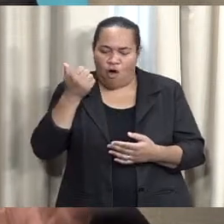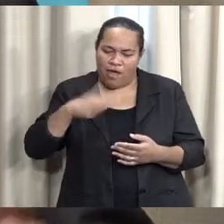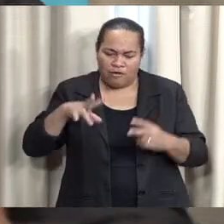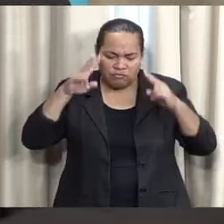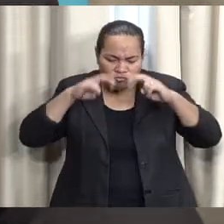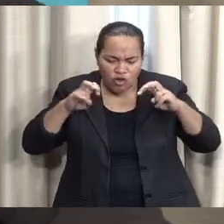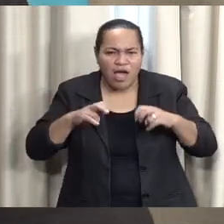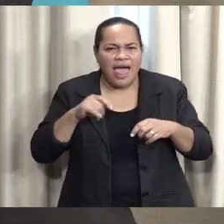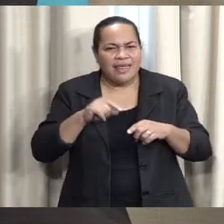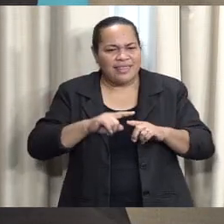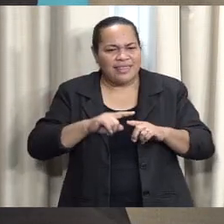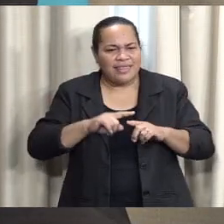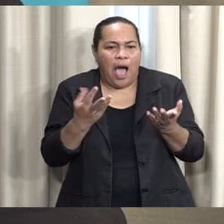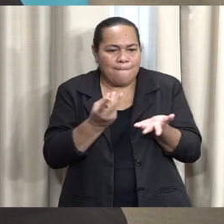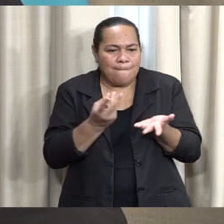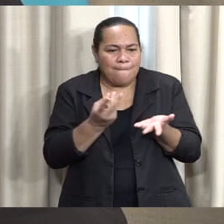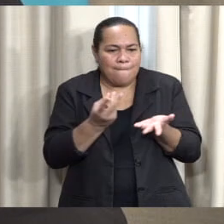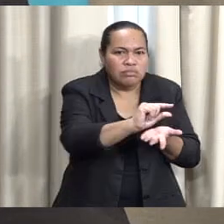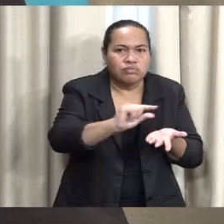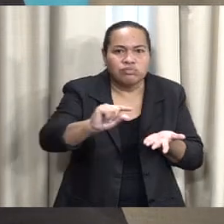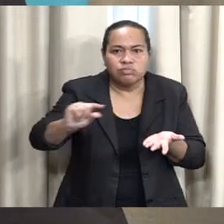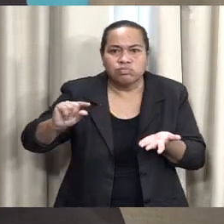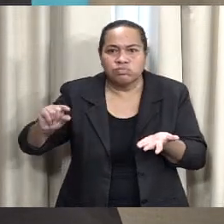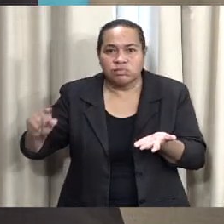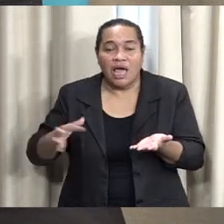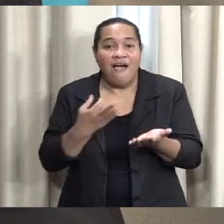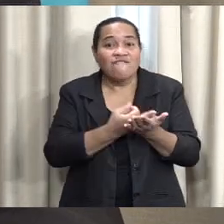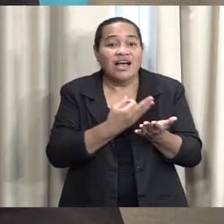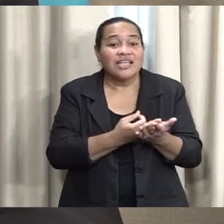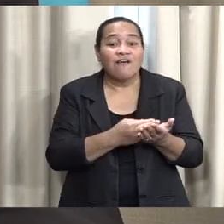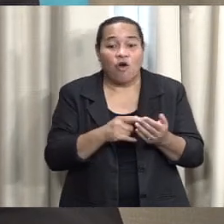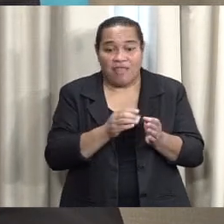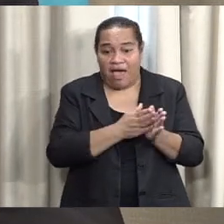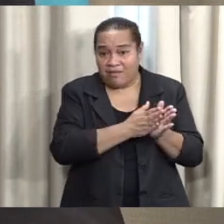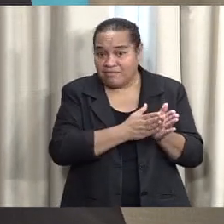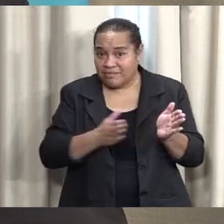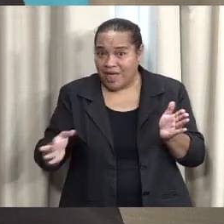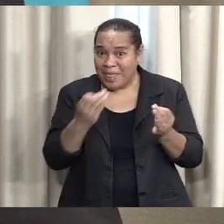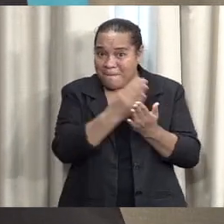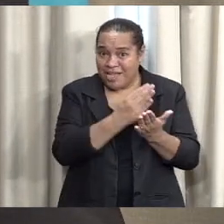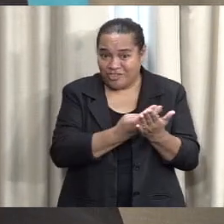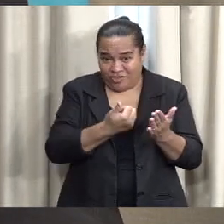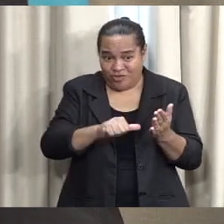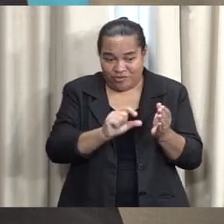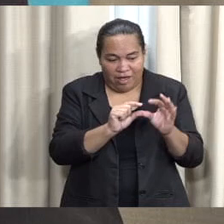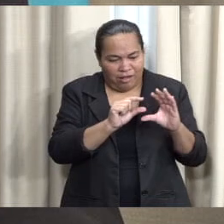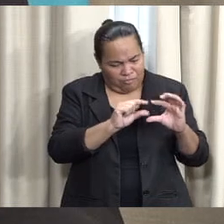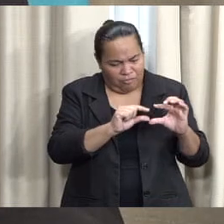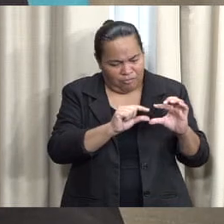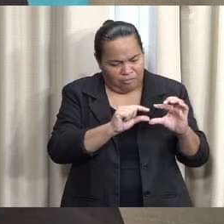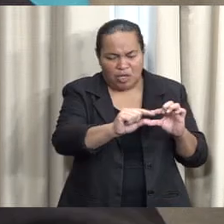of funds in the funds allocated for the remaining part of this budget, and he's assured me that it's